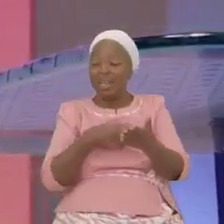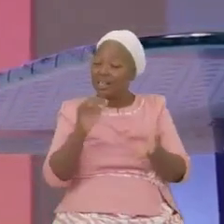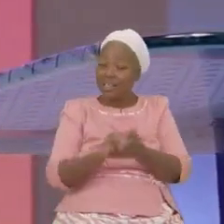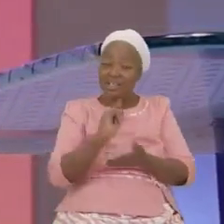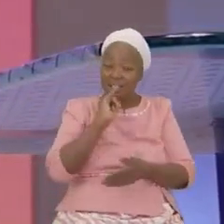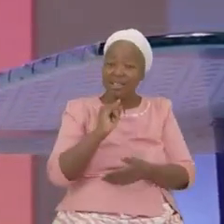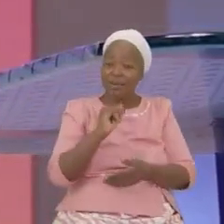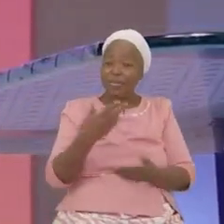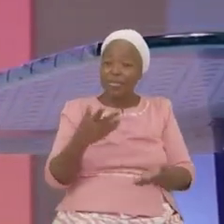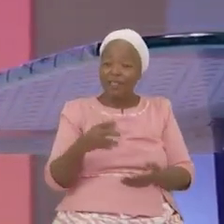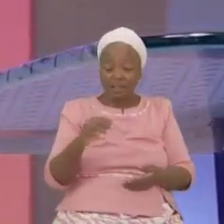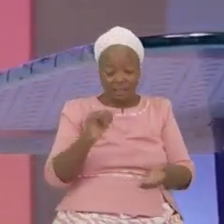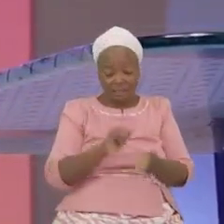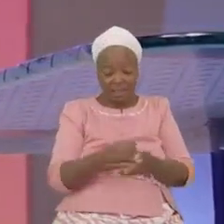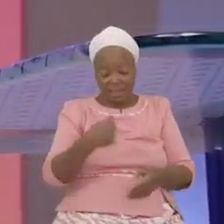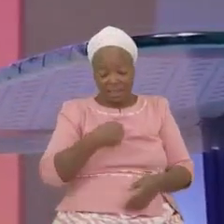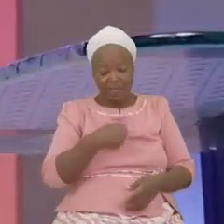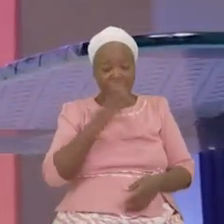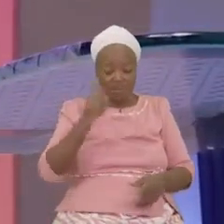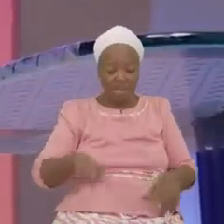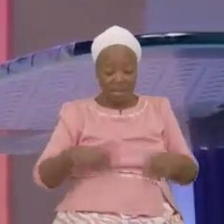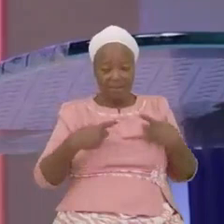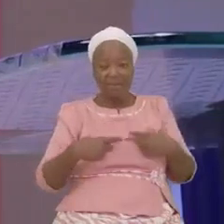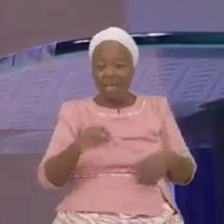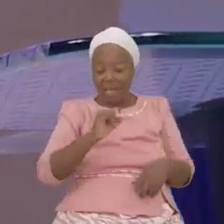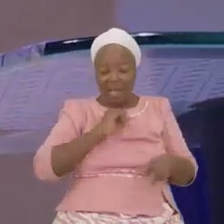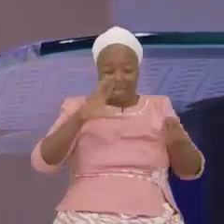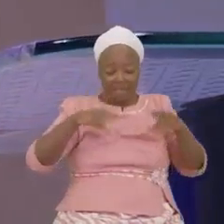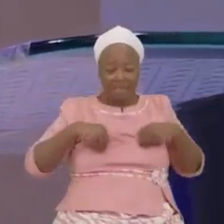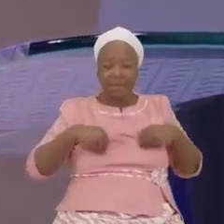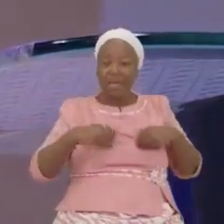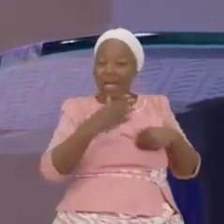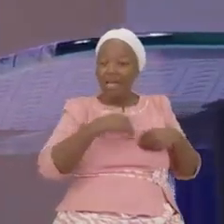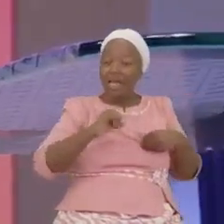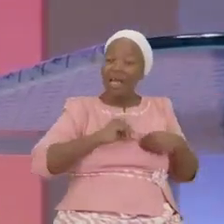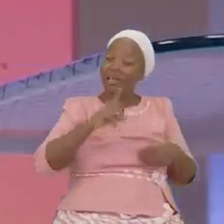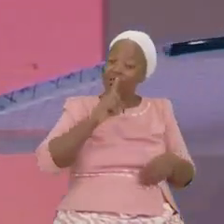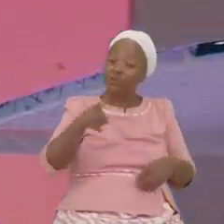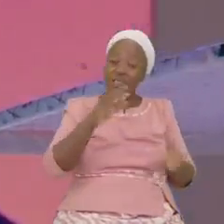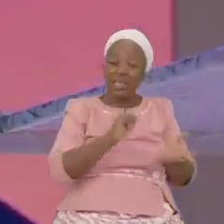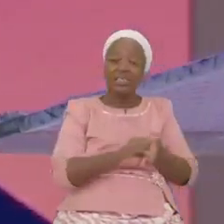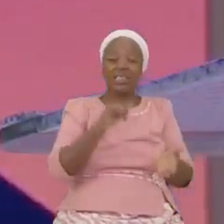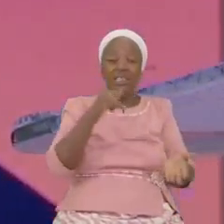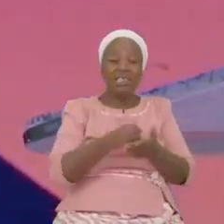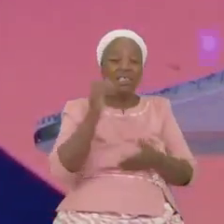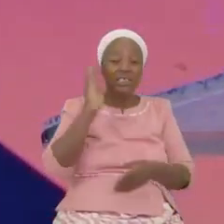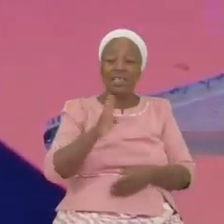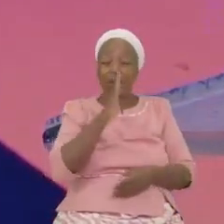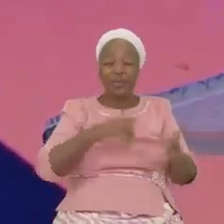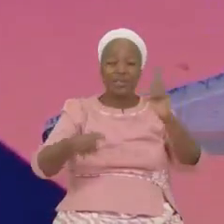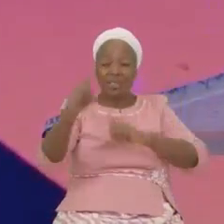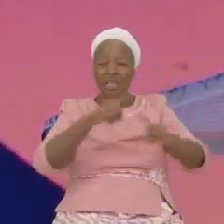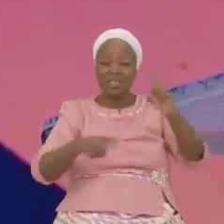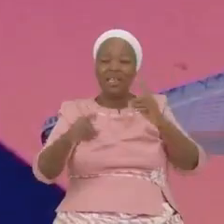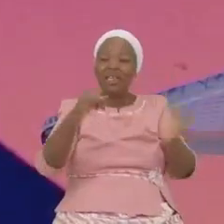I believe, I accept, I assure you that it shall be. Somebody say,